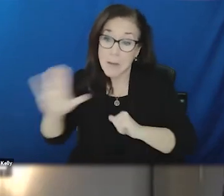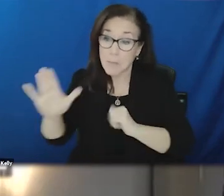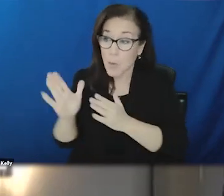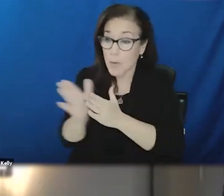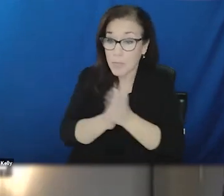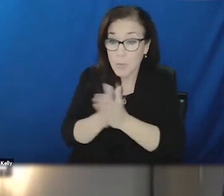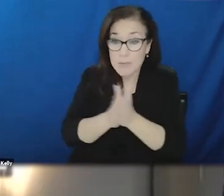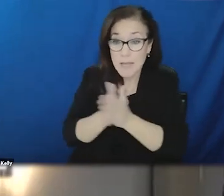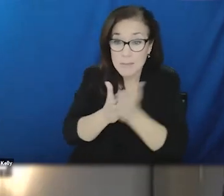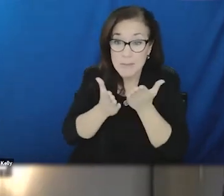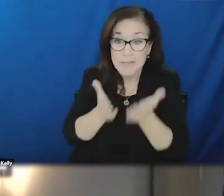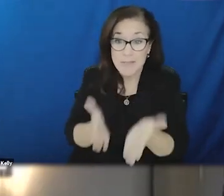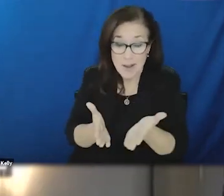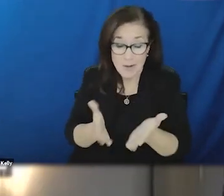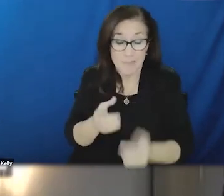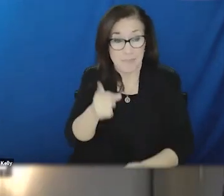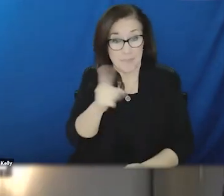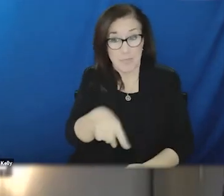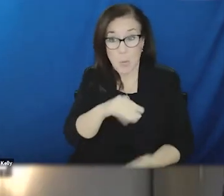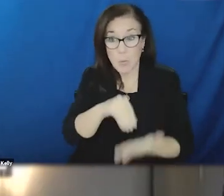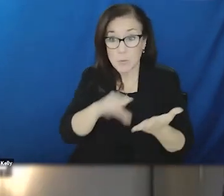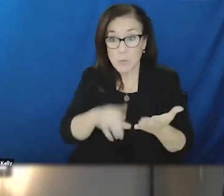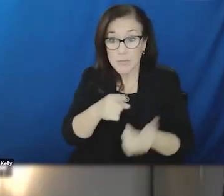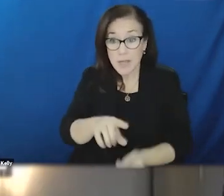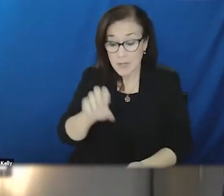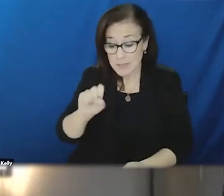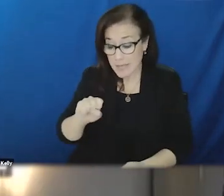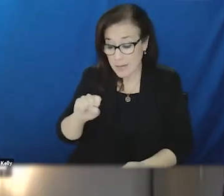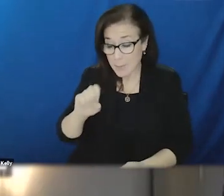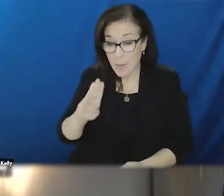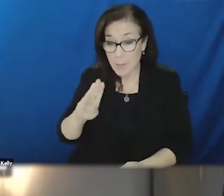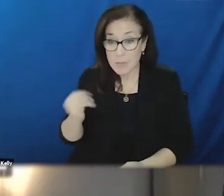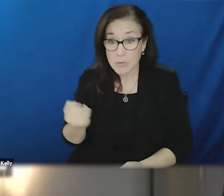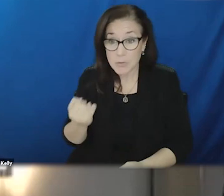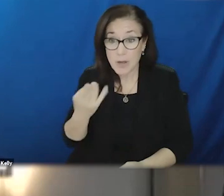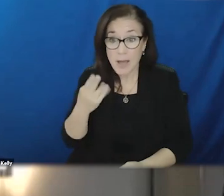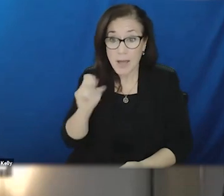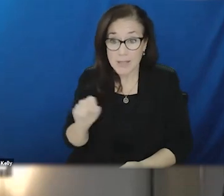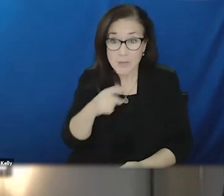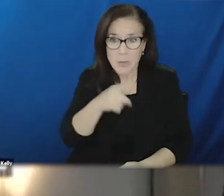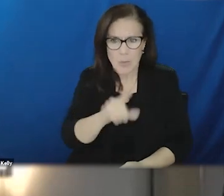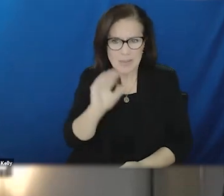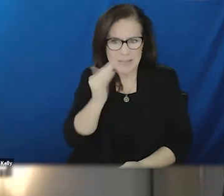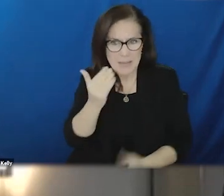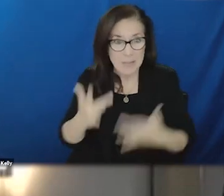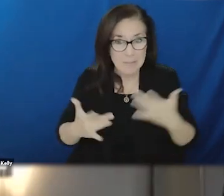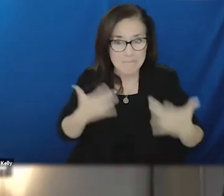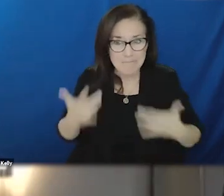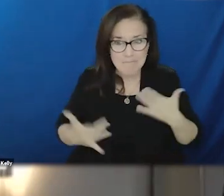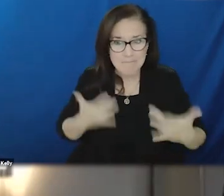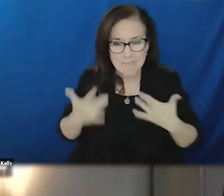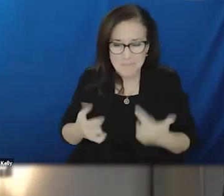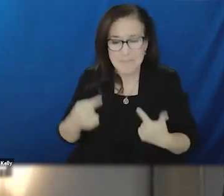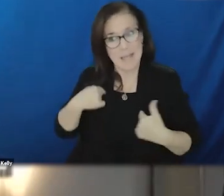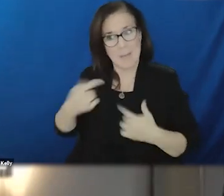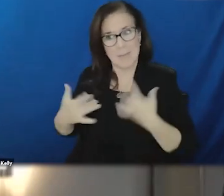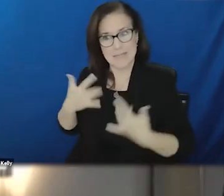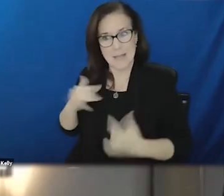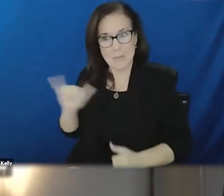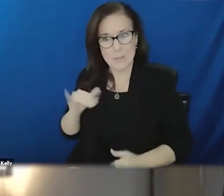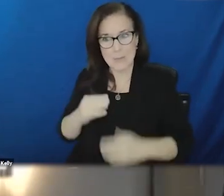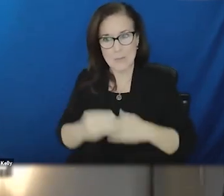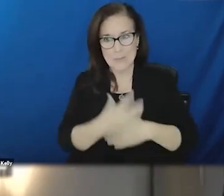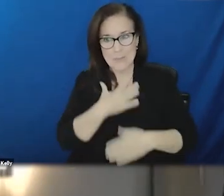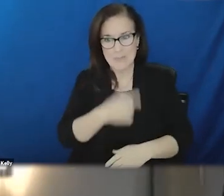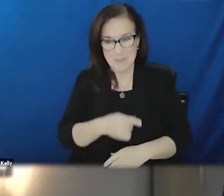students at Santa Barbara Junior High is really so exciting. So just want to lend my support, and just also say, I feel as though since